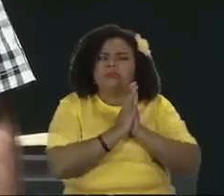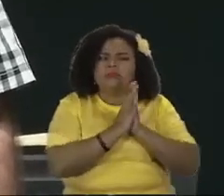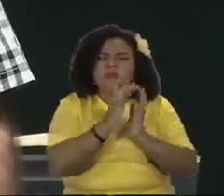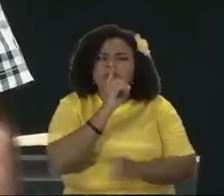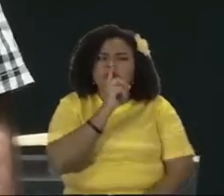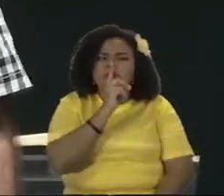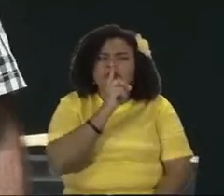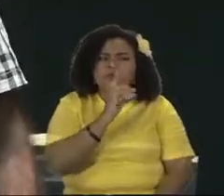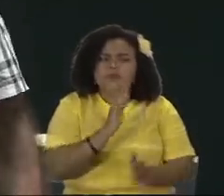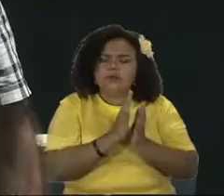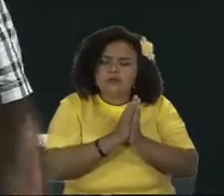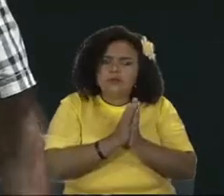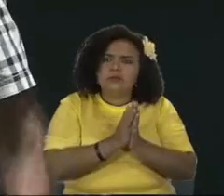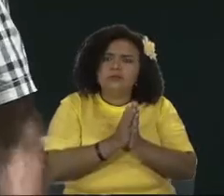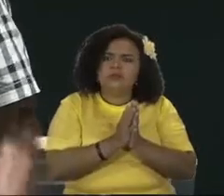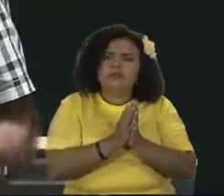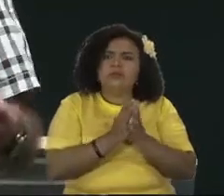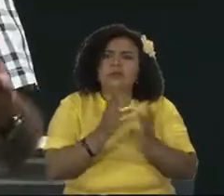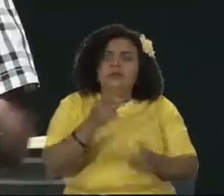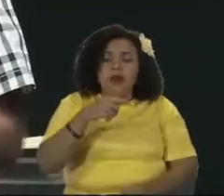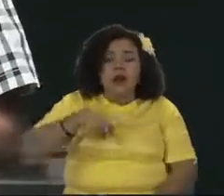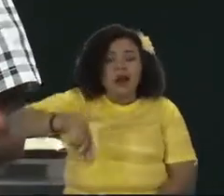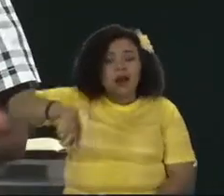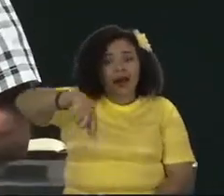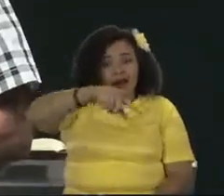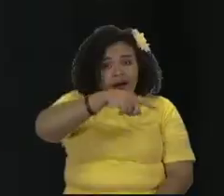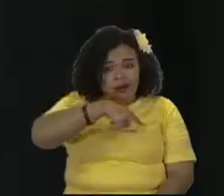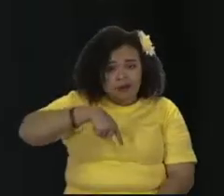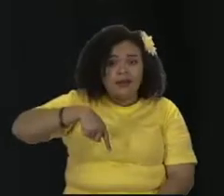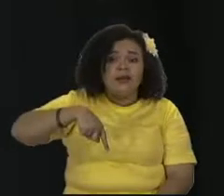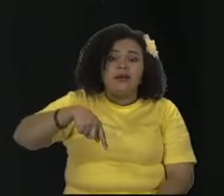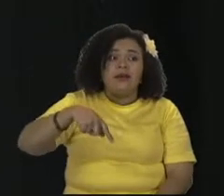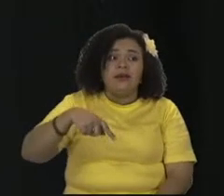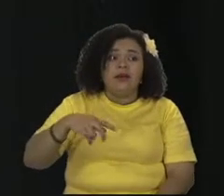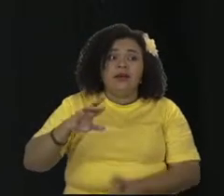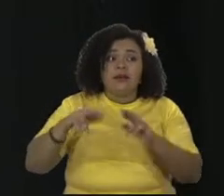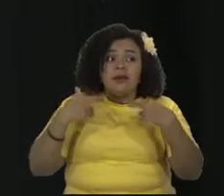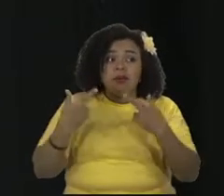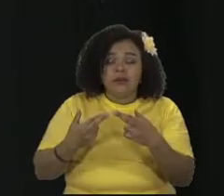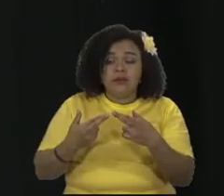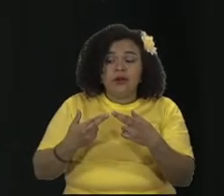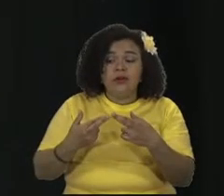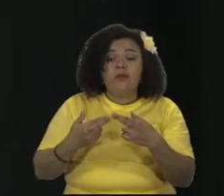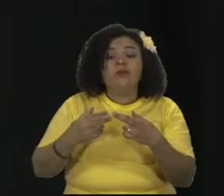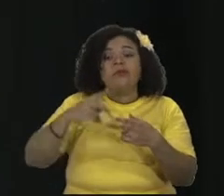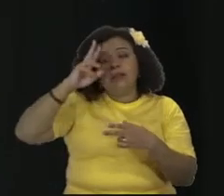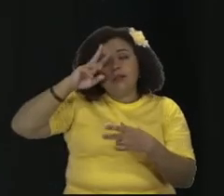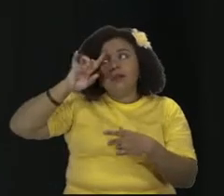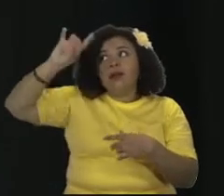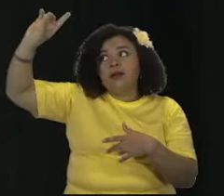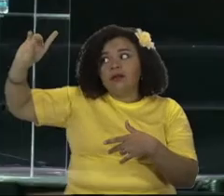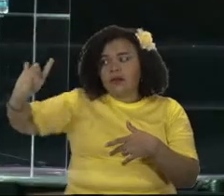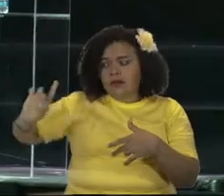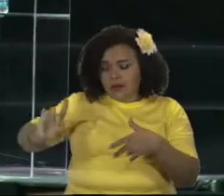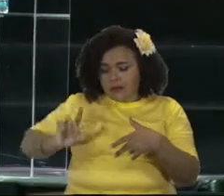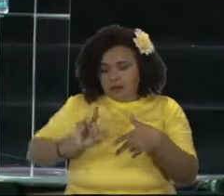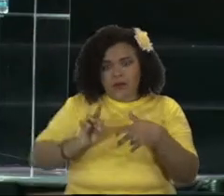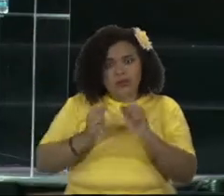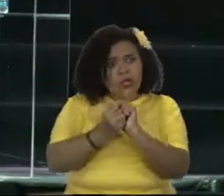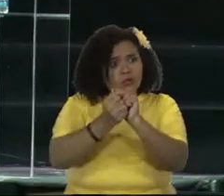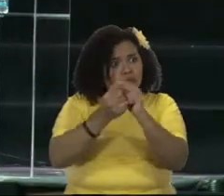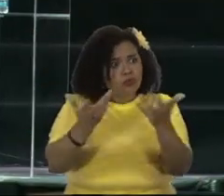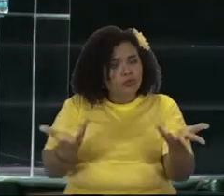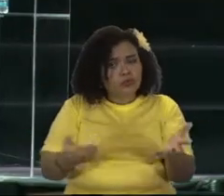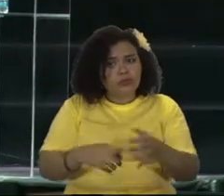Because God, it is a God of order. We are in the presence of God, and we must be